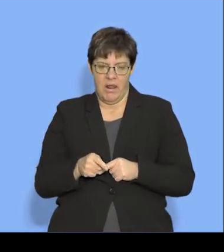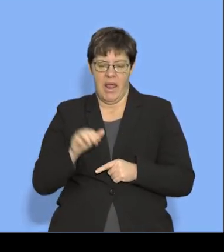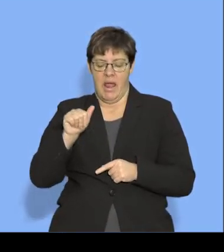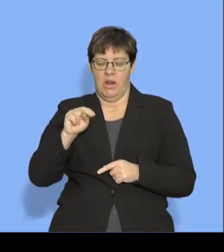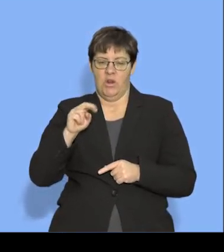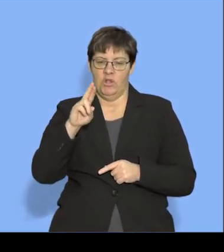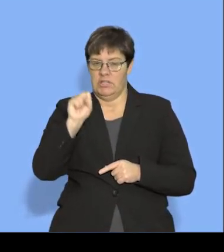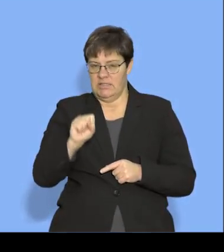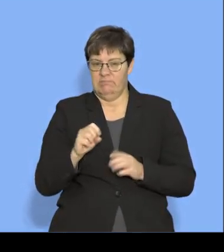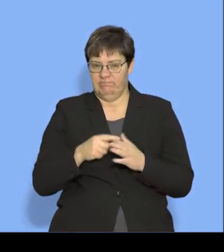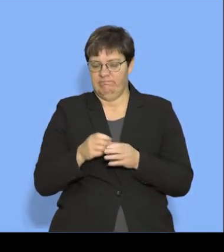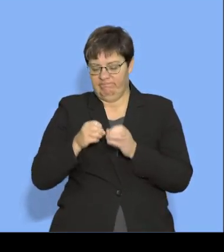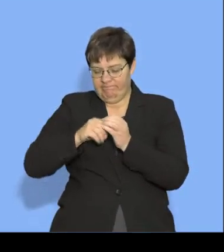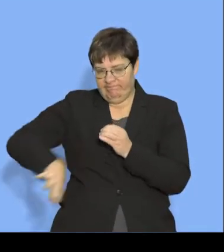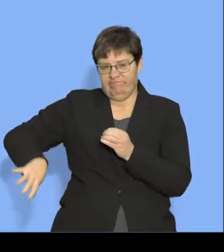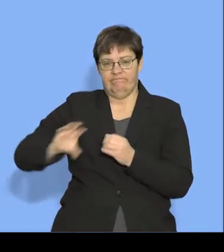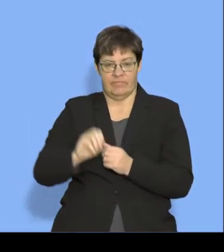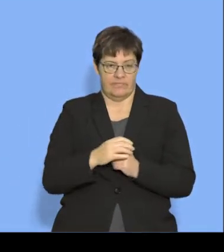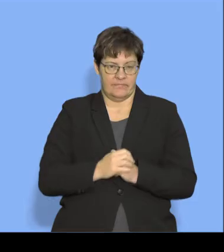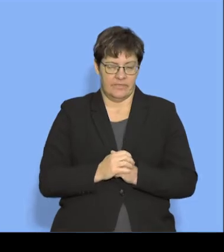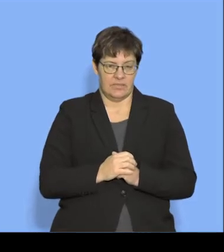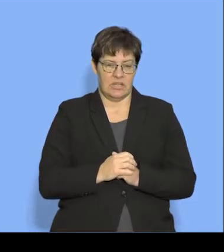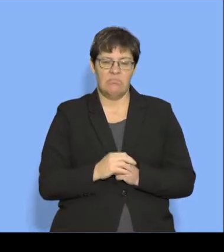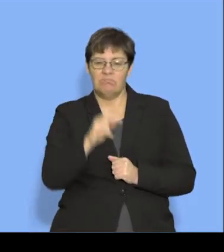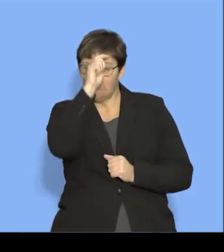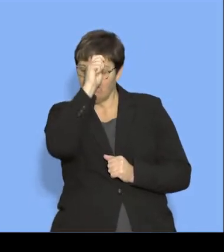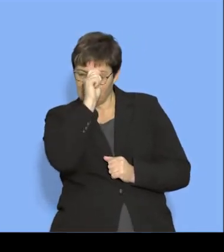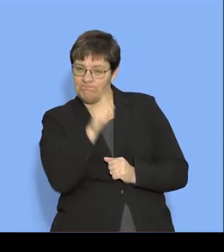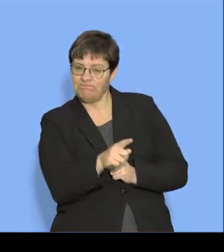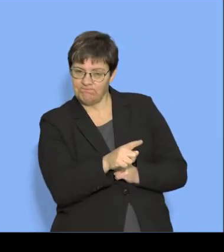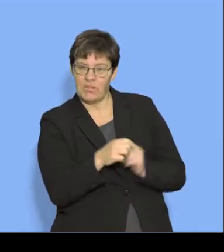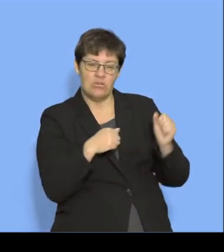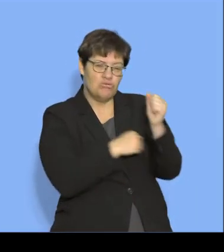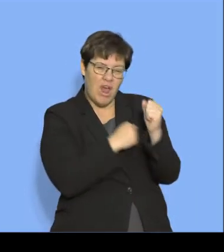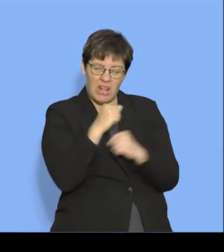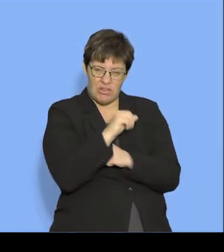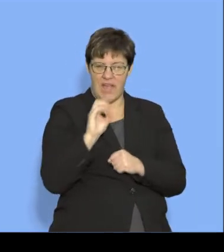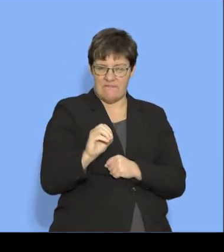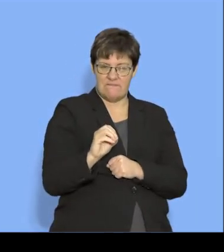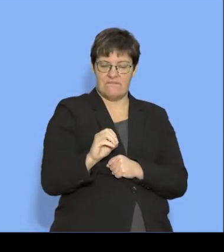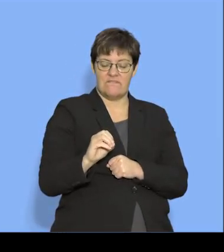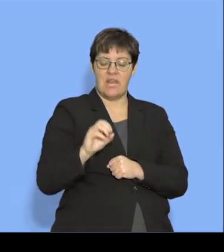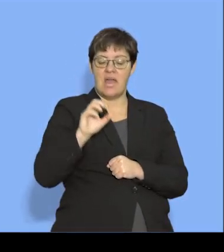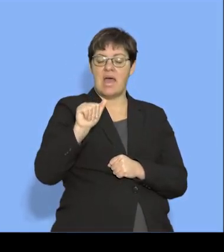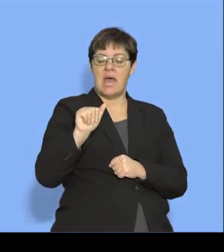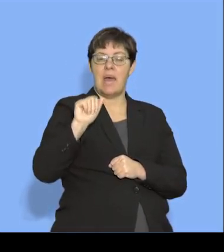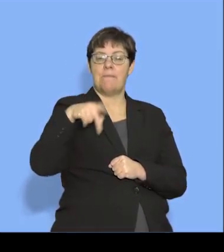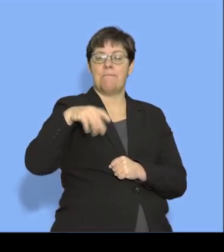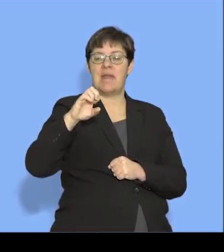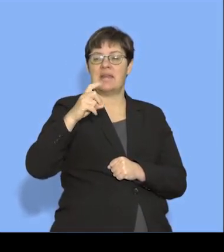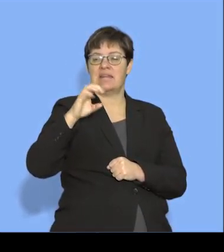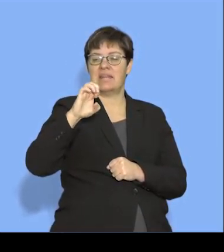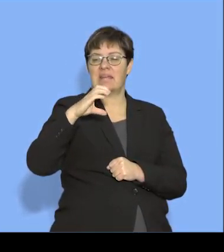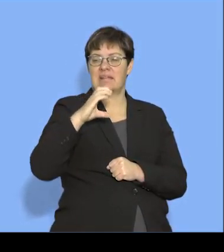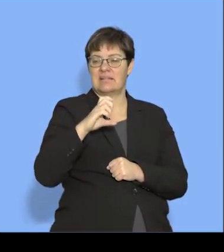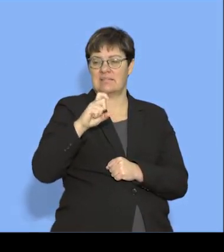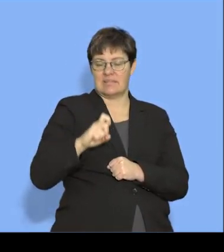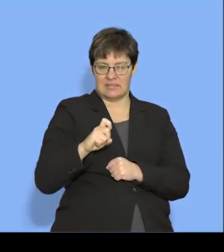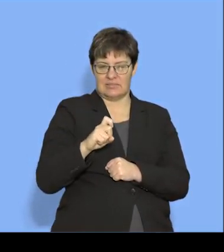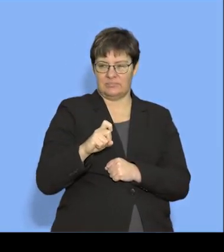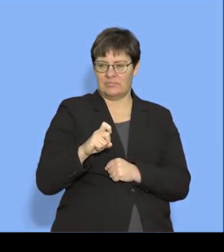an opening called the anus. Guys, it's important that we recognize that there's a structure here called the appendix, which is